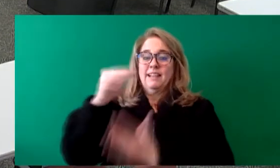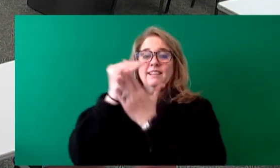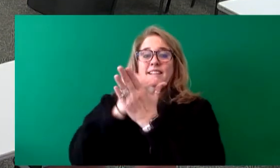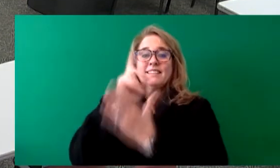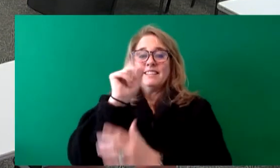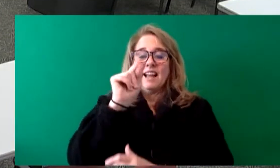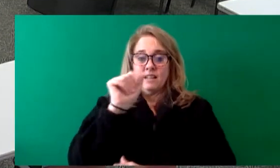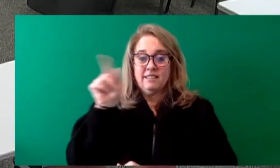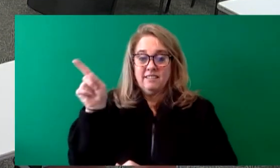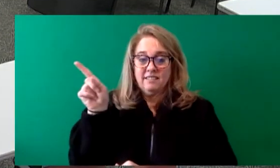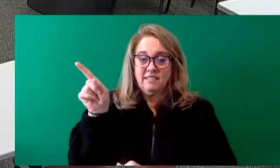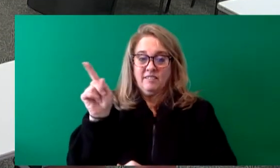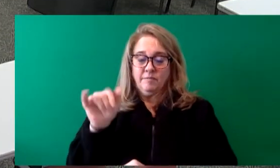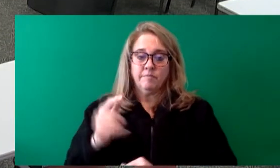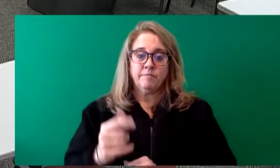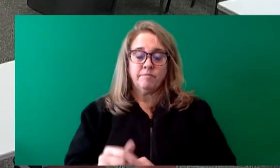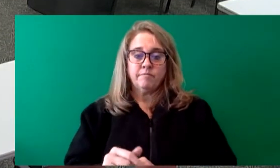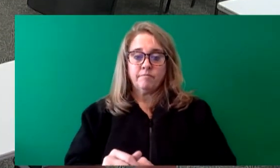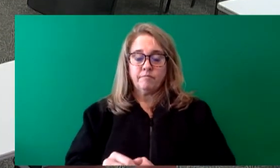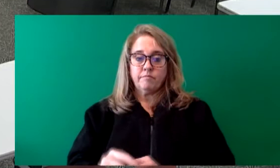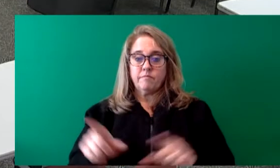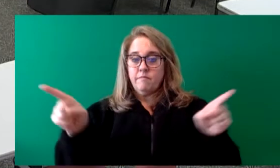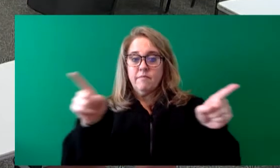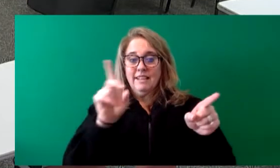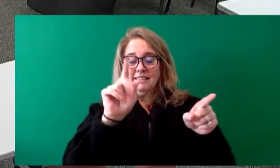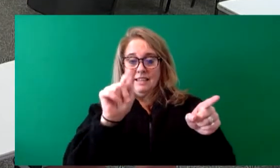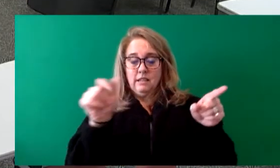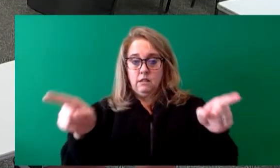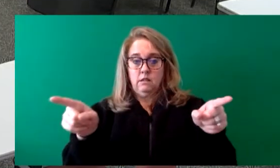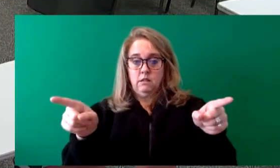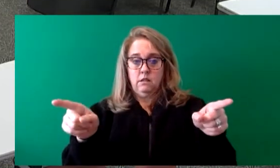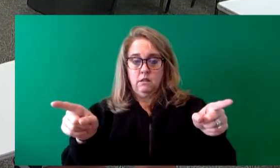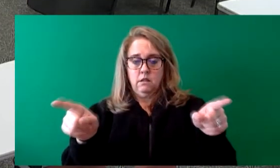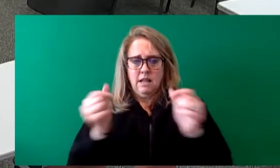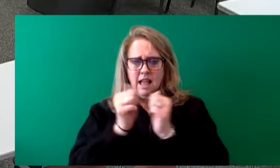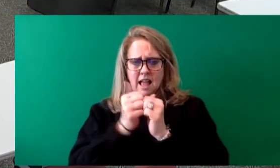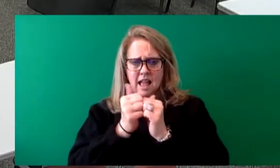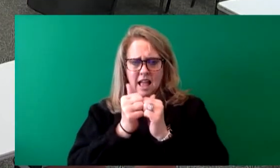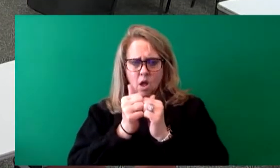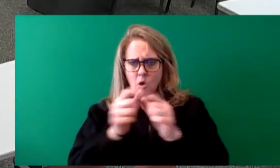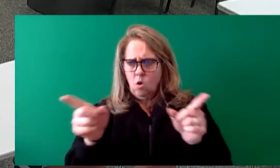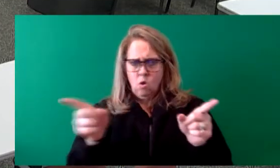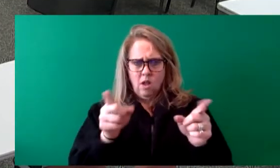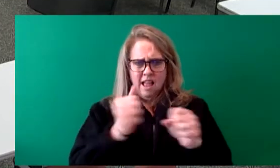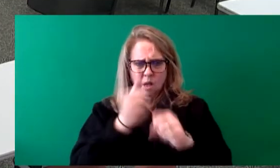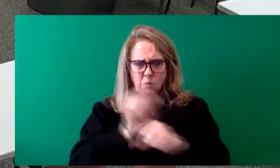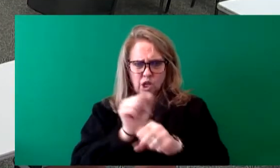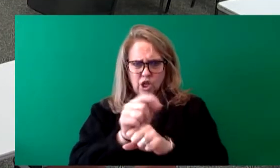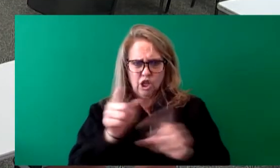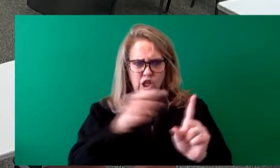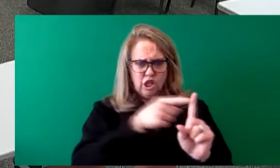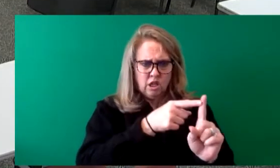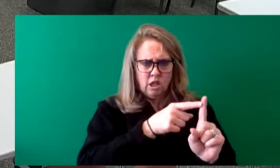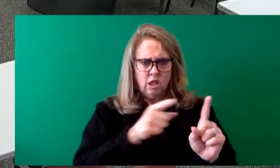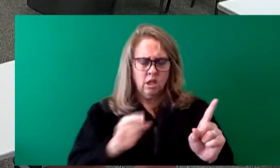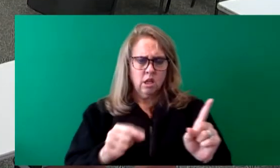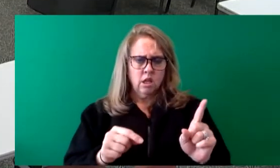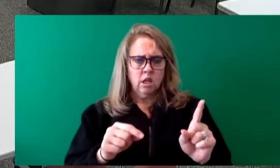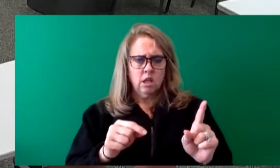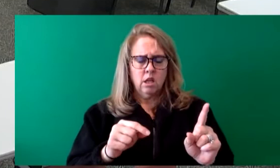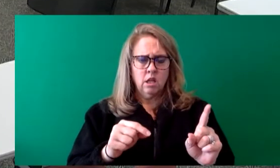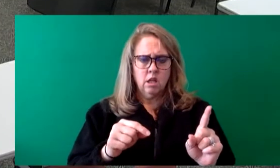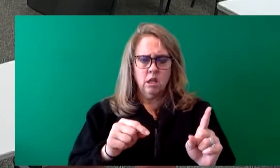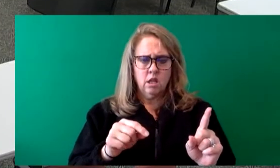range be set at when they land there? And the reason for my question is when people land on that page and they see